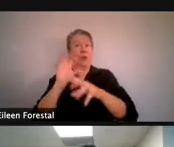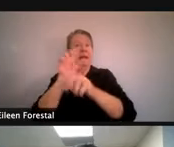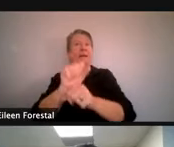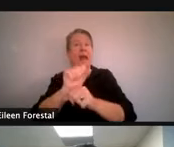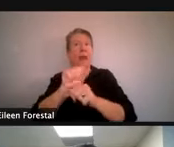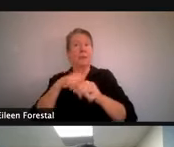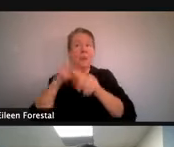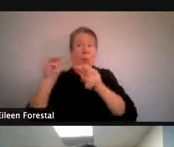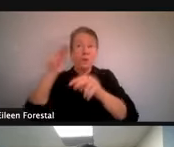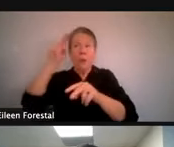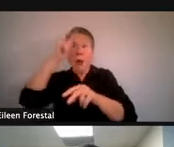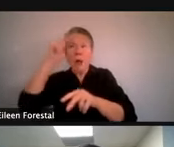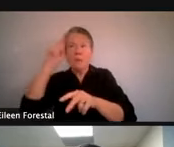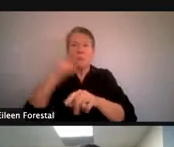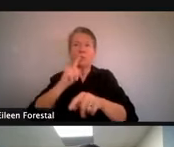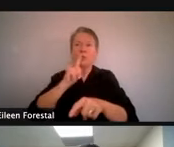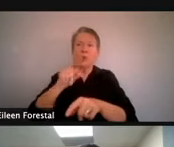Michelle, who you got?